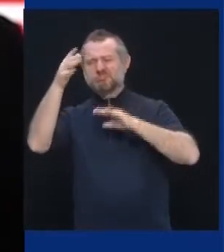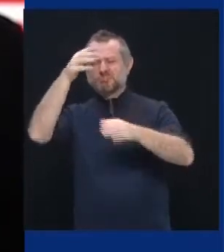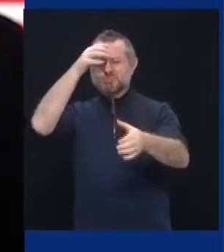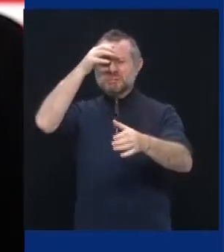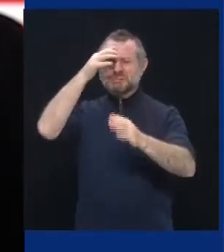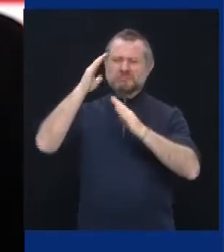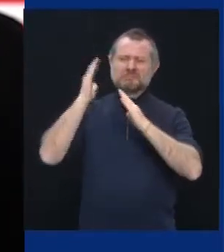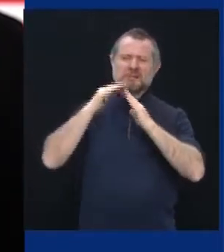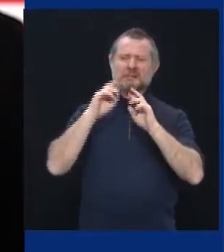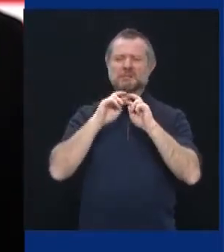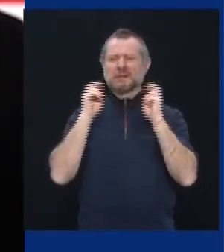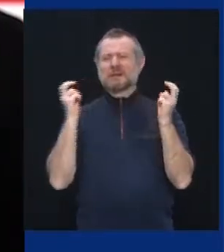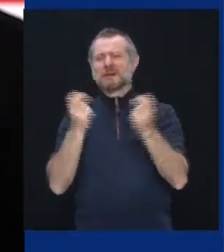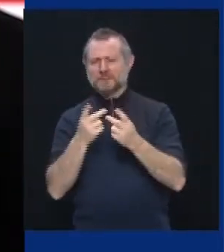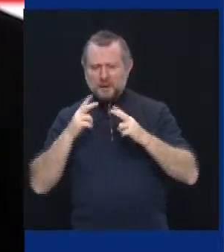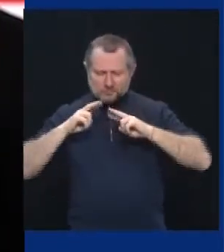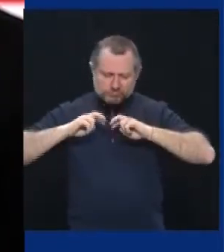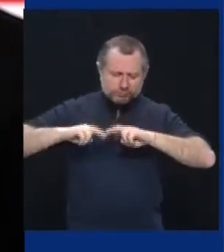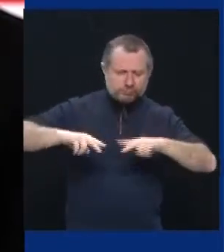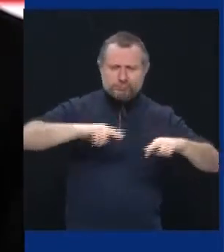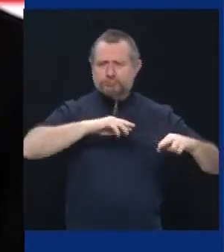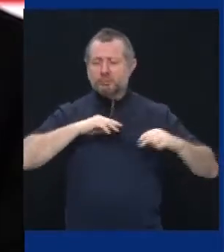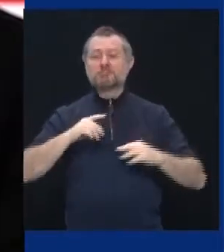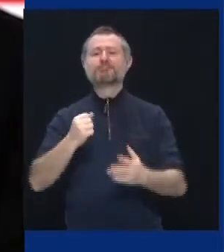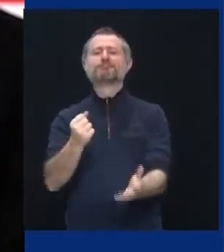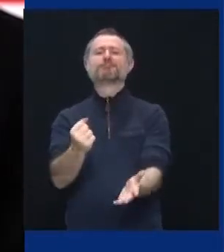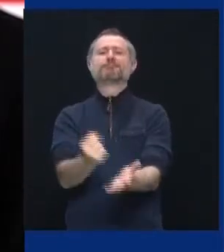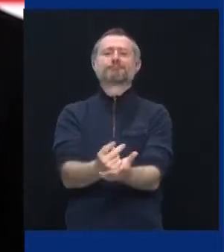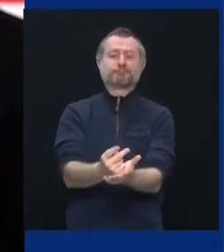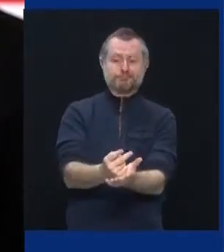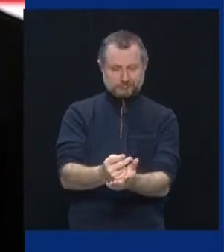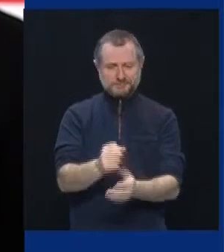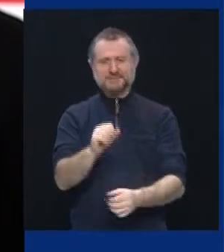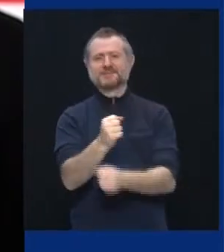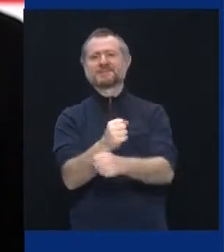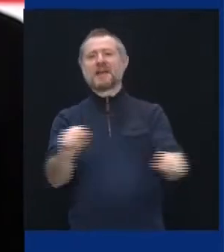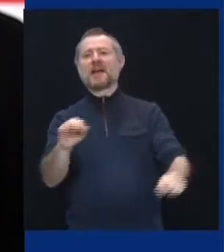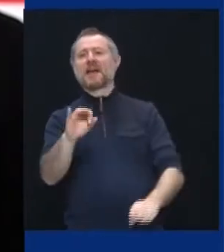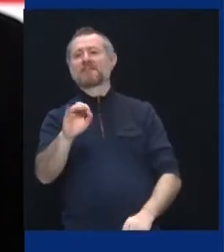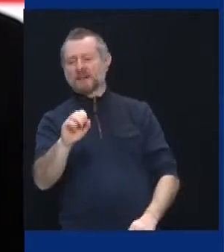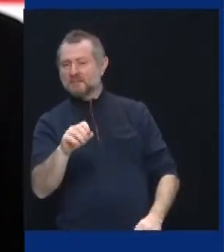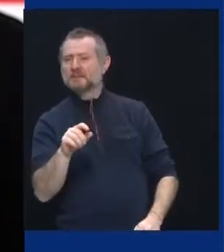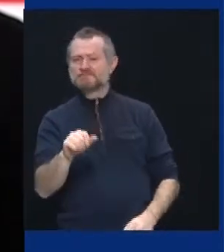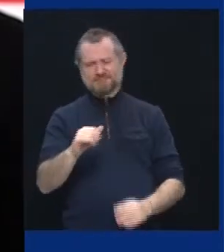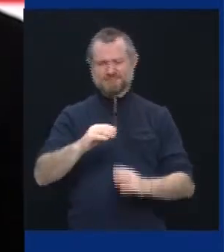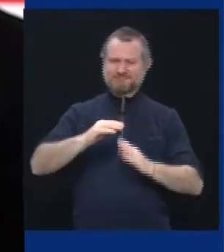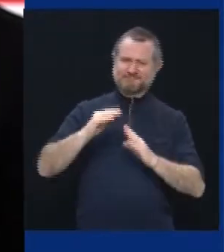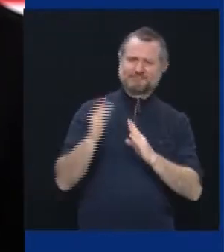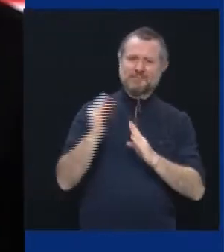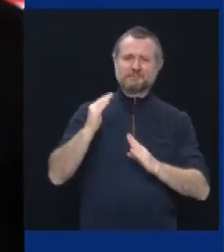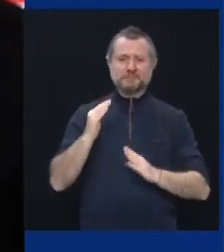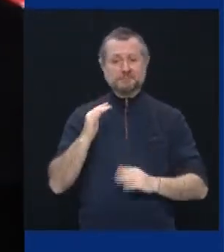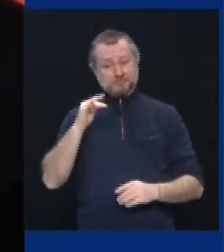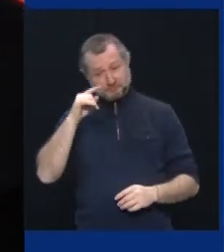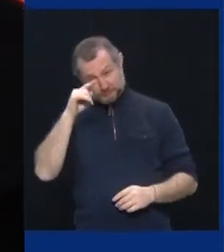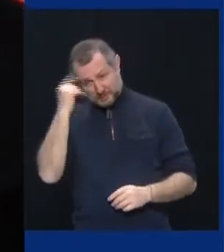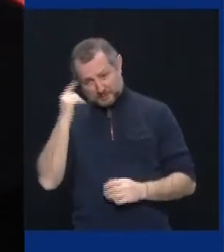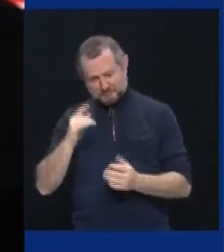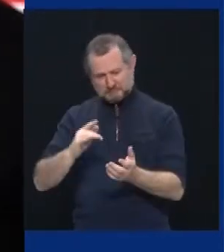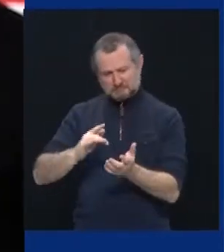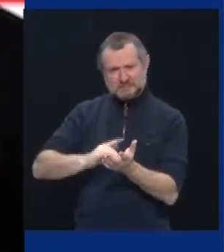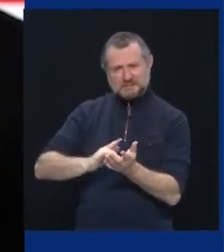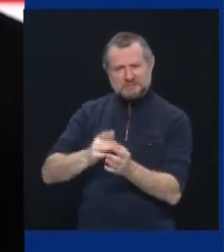they reviewed it, and they say it's safe. Top black medical professionals in the United States of America, they